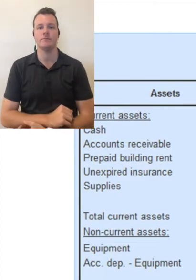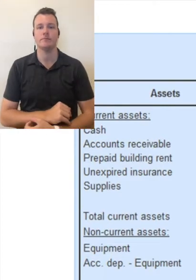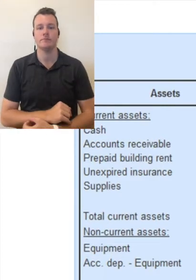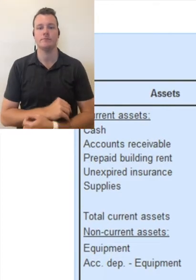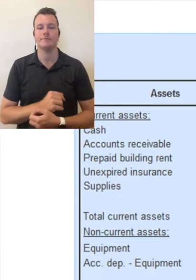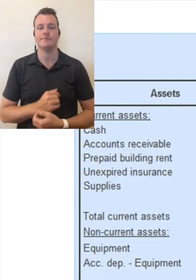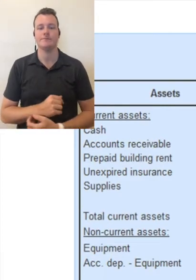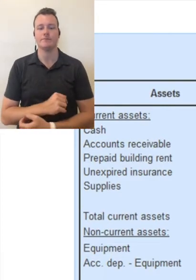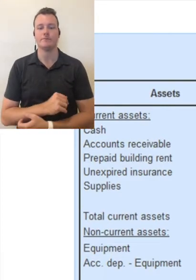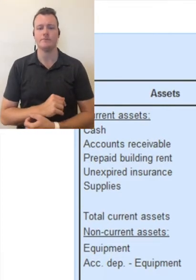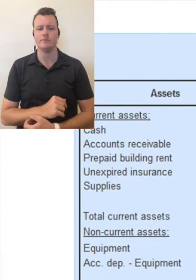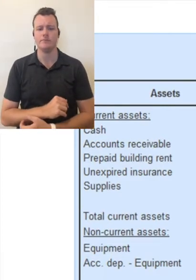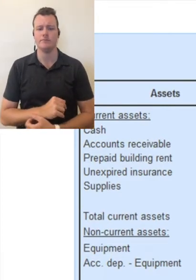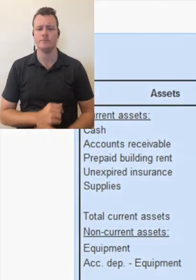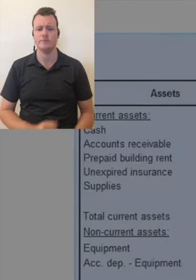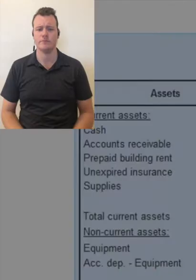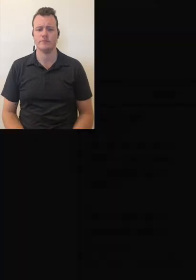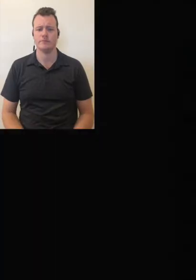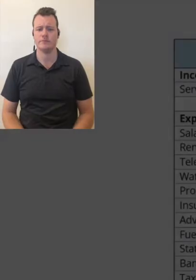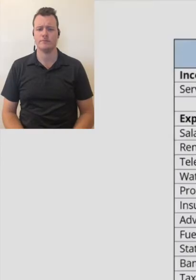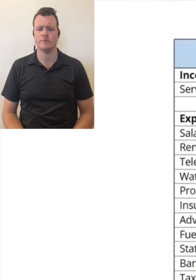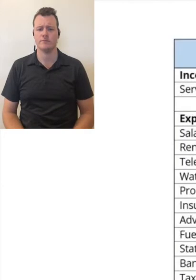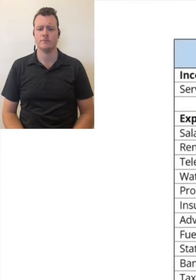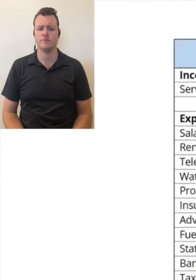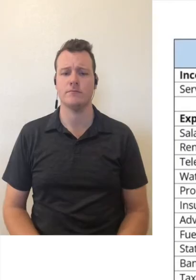data. Next slide, please.